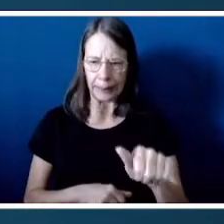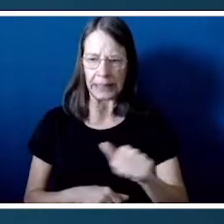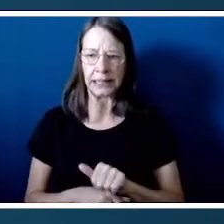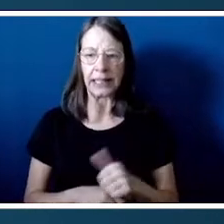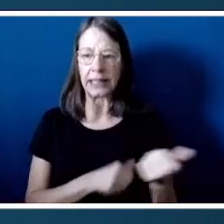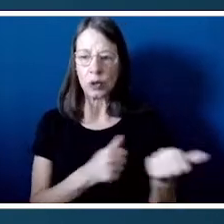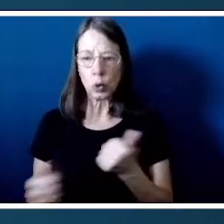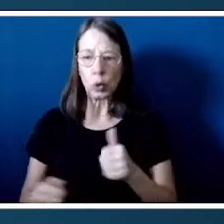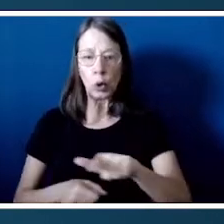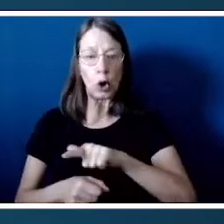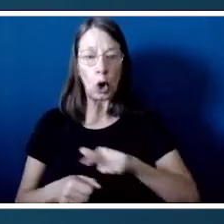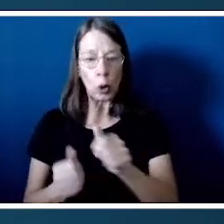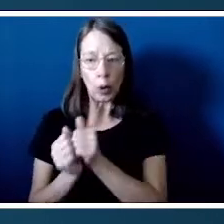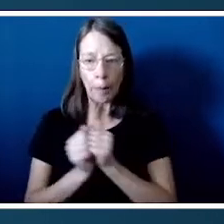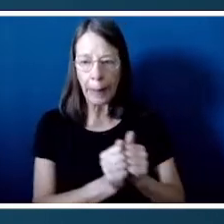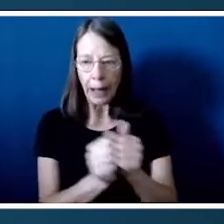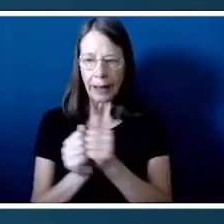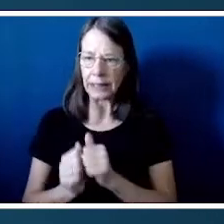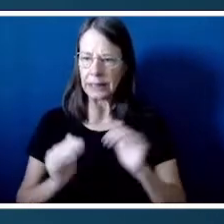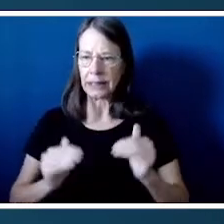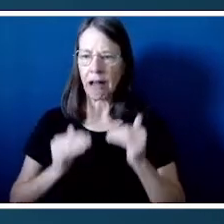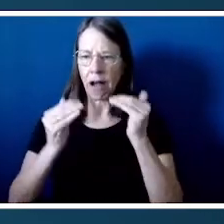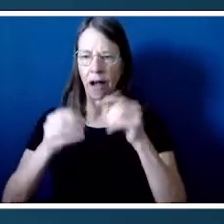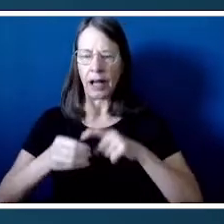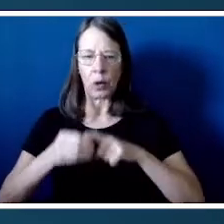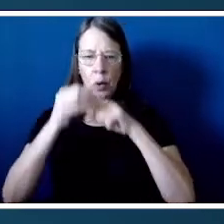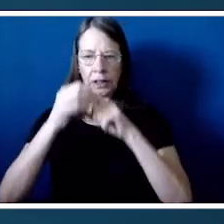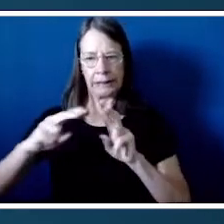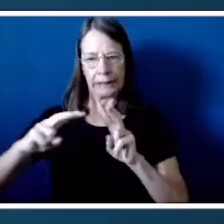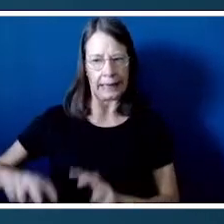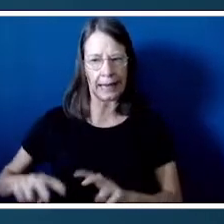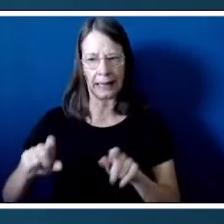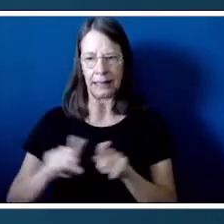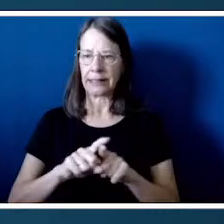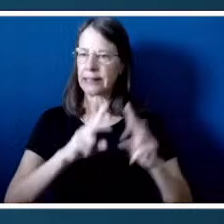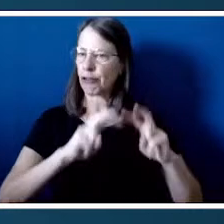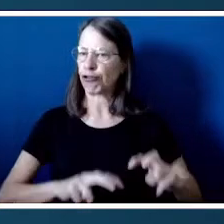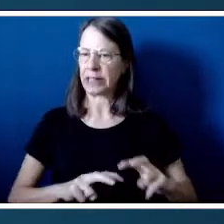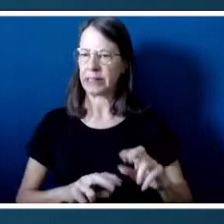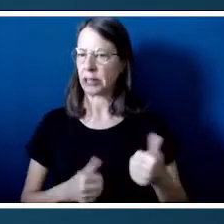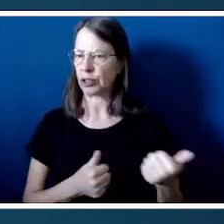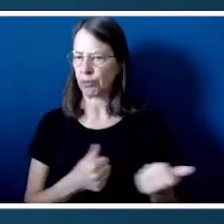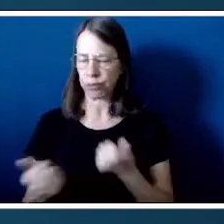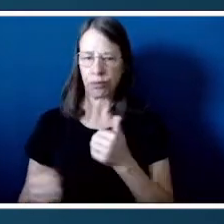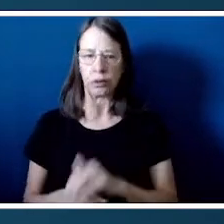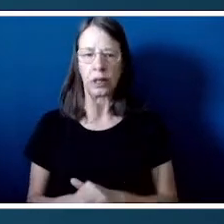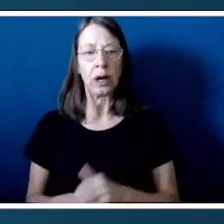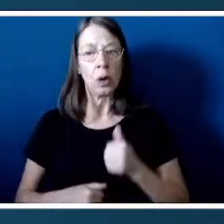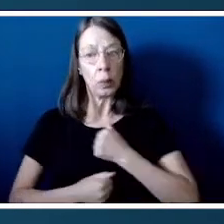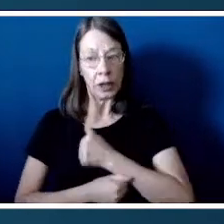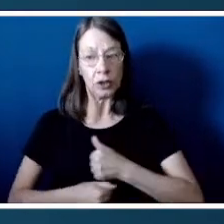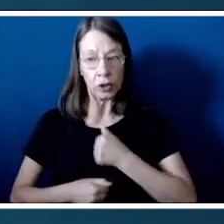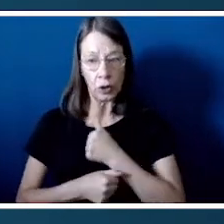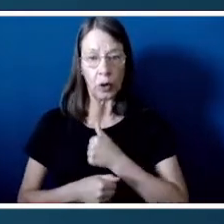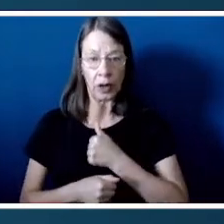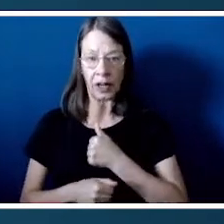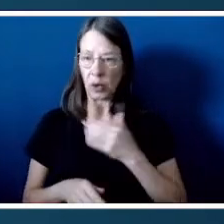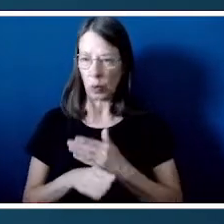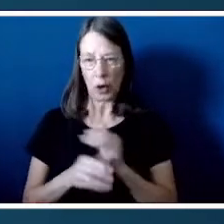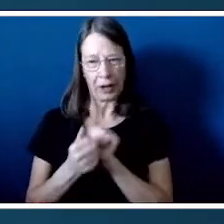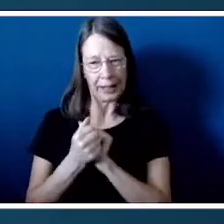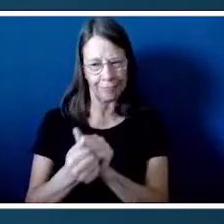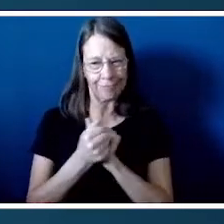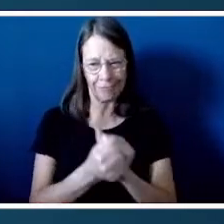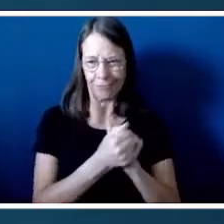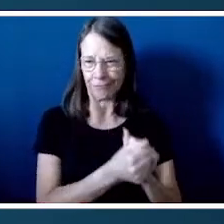high-quality analysis and research to the conference. We always enjoy working with a really talented team, and it's great to have them back again